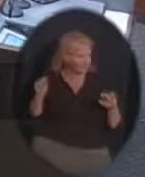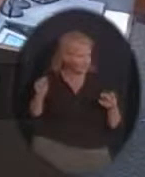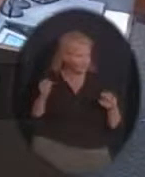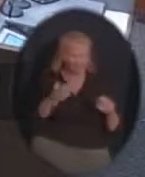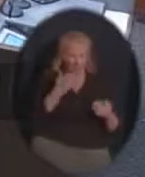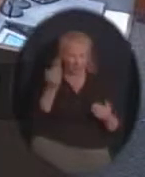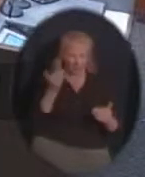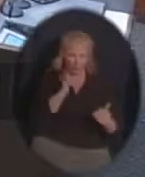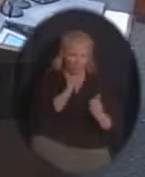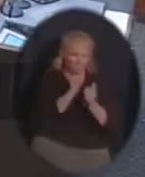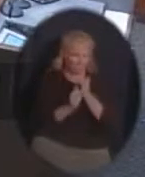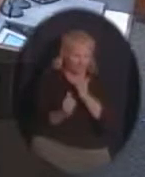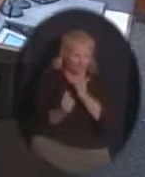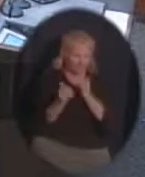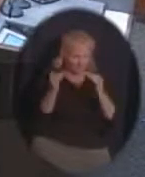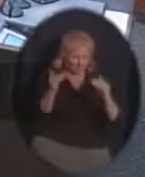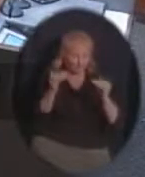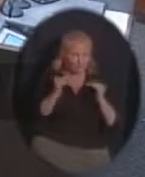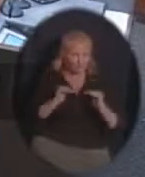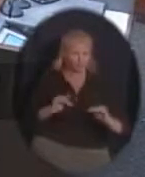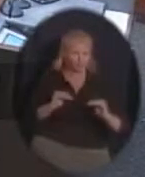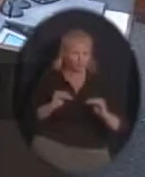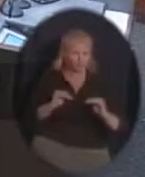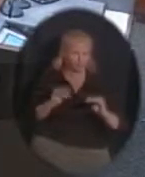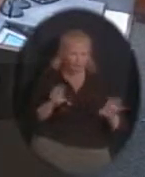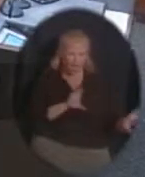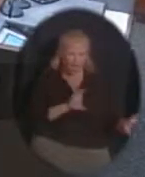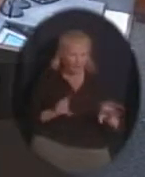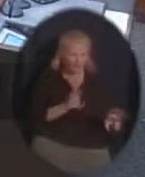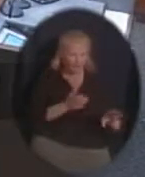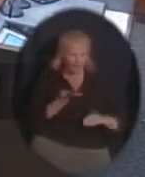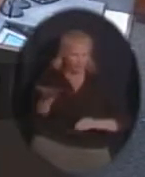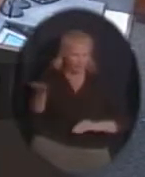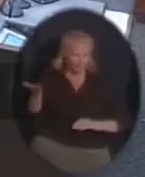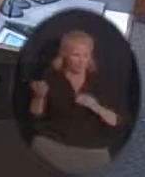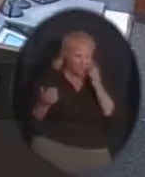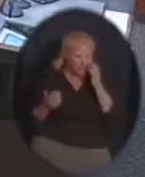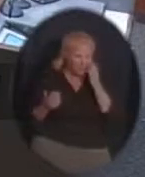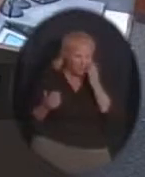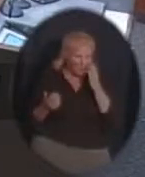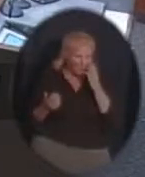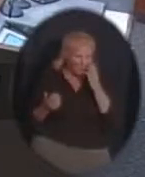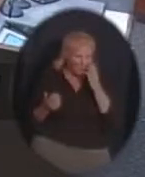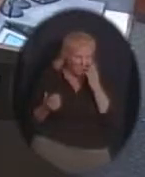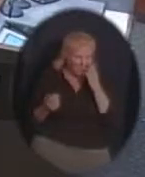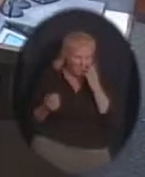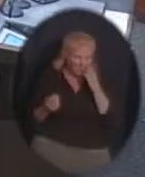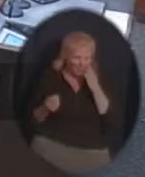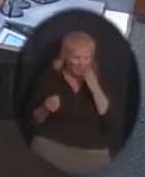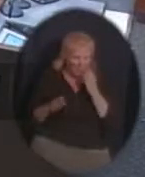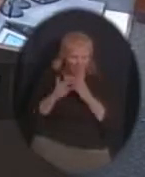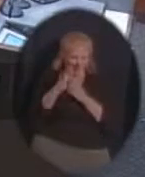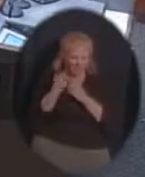you. The motion passes. We'll move next to action items, bids, purchases, agreements, contracts,